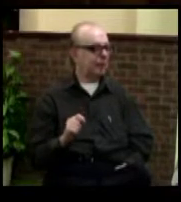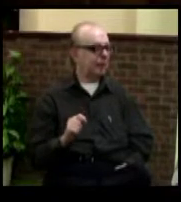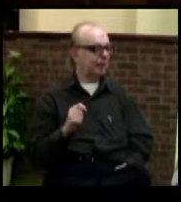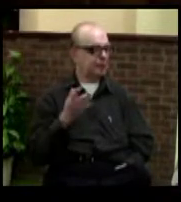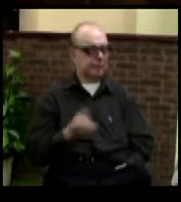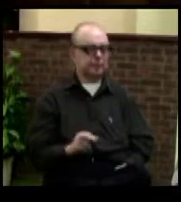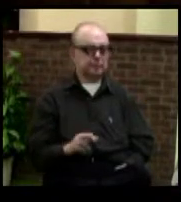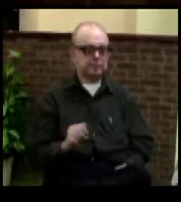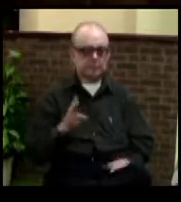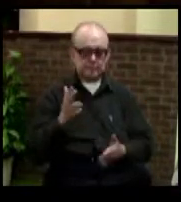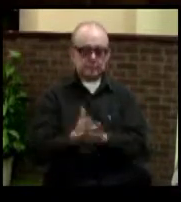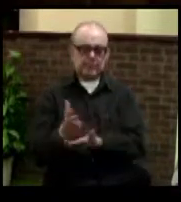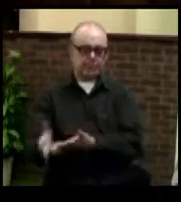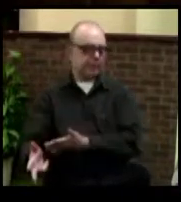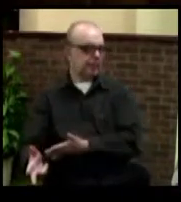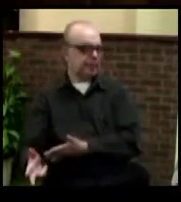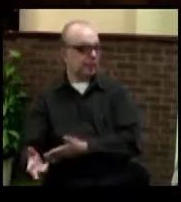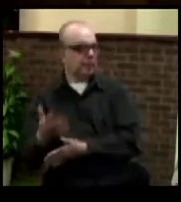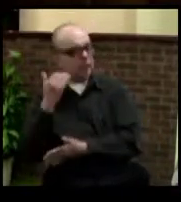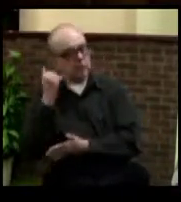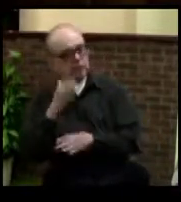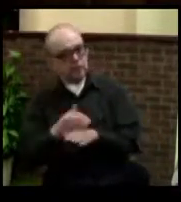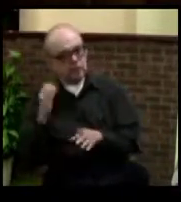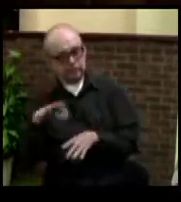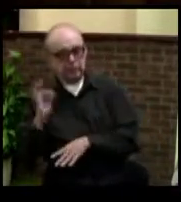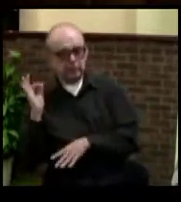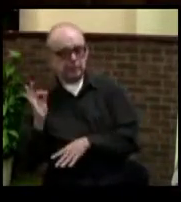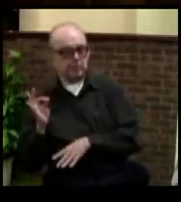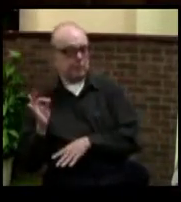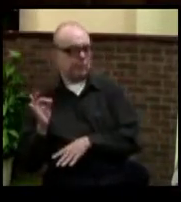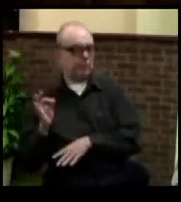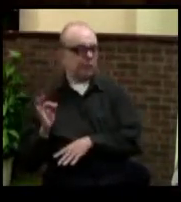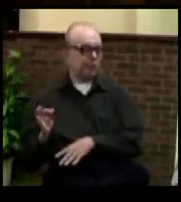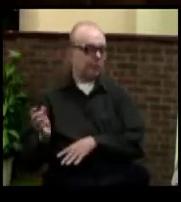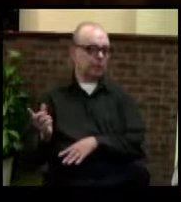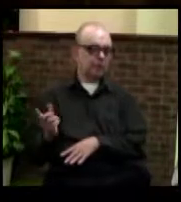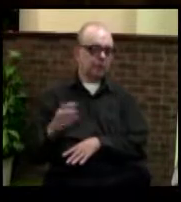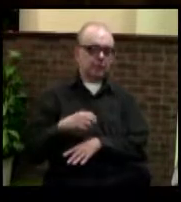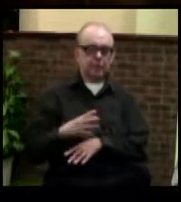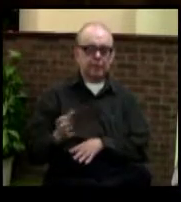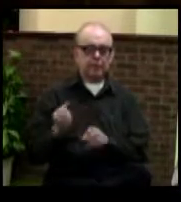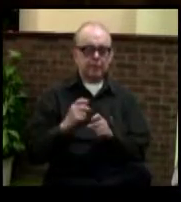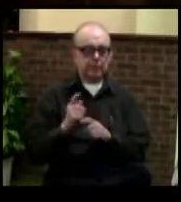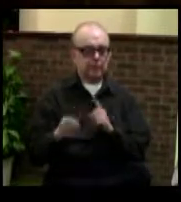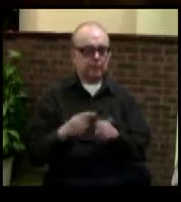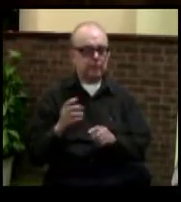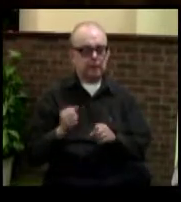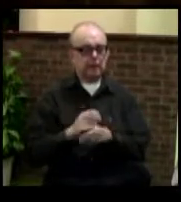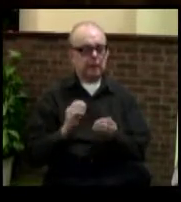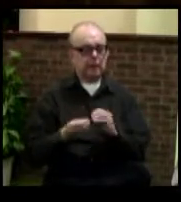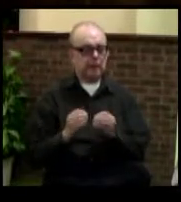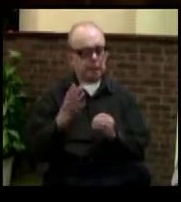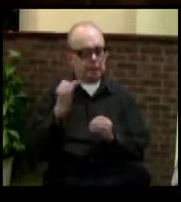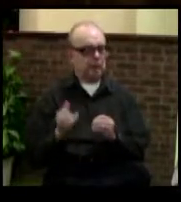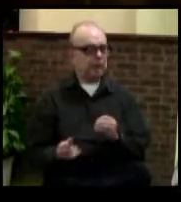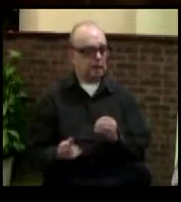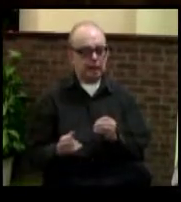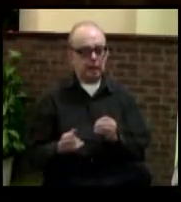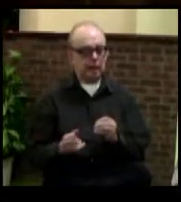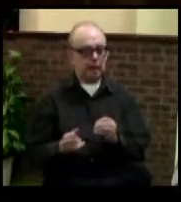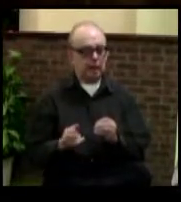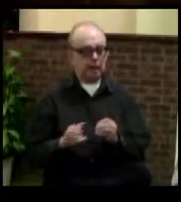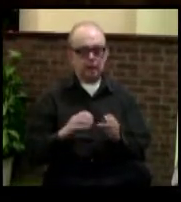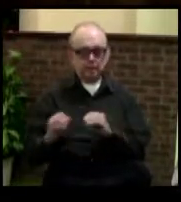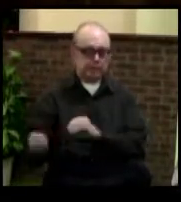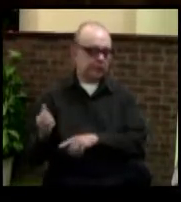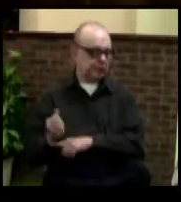And you leave your car along the side of the road because you call somebody to come and pick you up. And so you can take your tire to go get it fixed because it's flat.